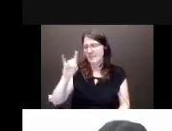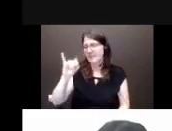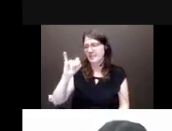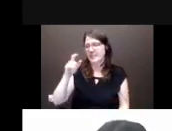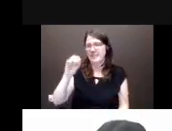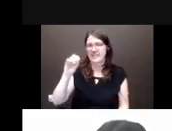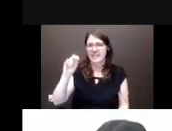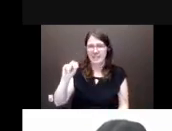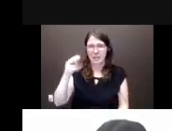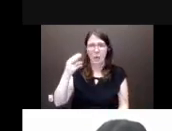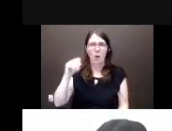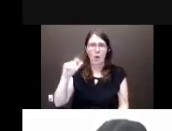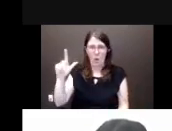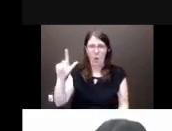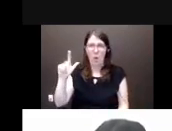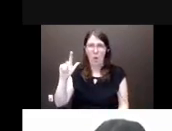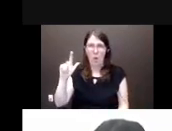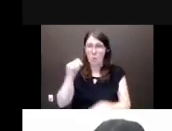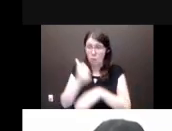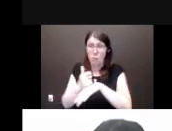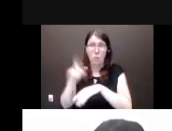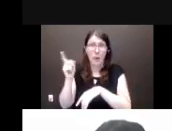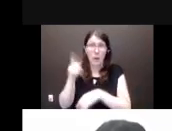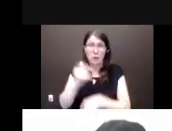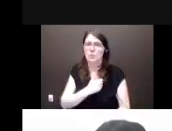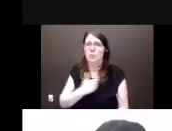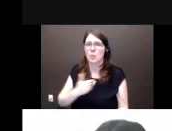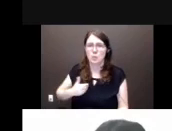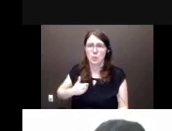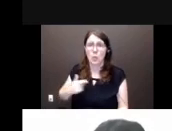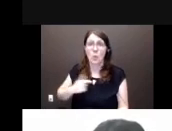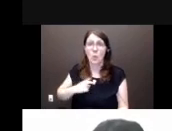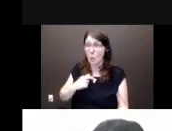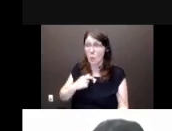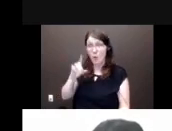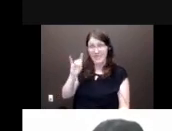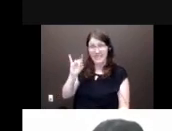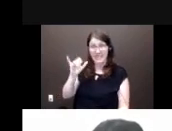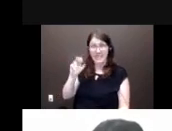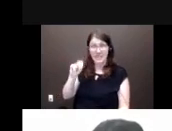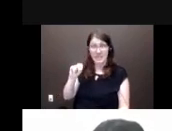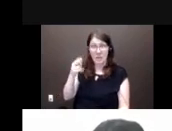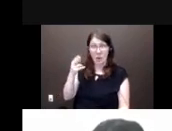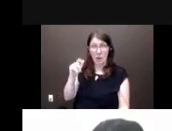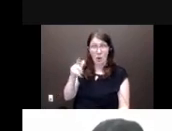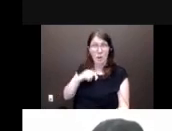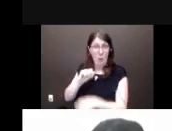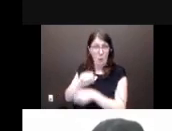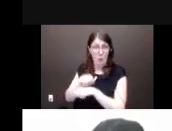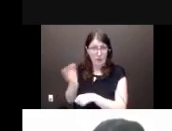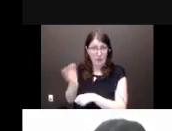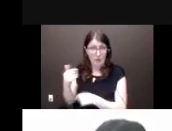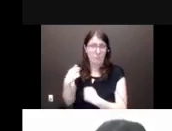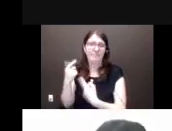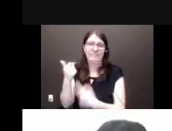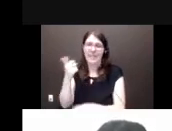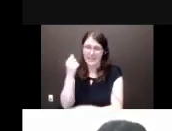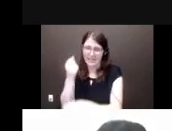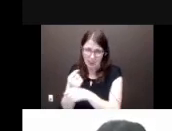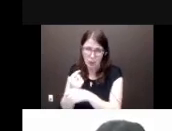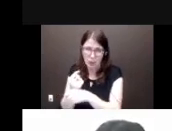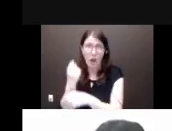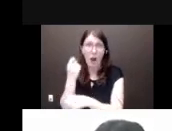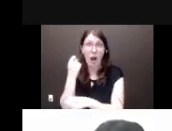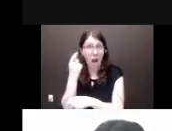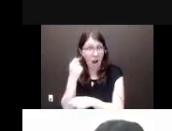Toronto. I have been working with Dixon Hall for the last 10 years, but I have been a teacher for over